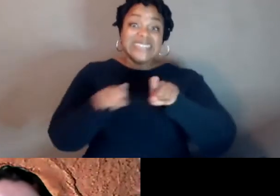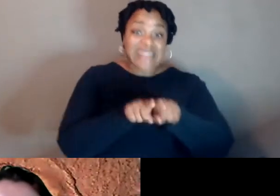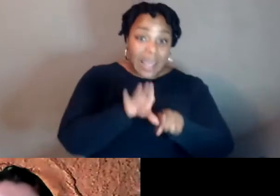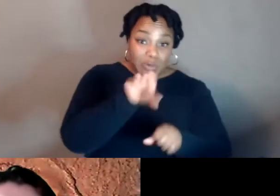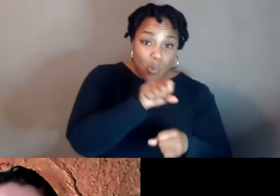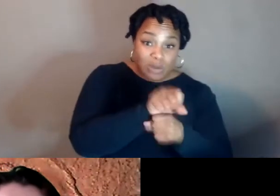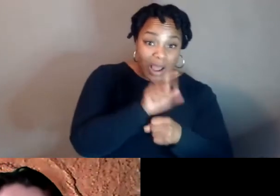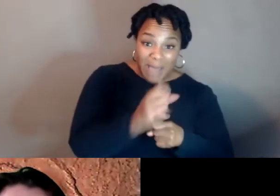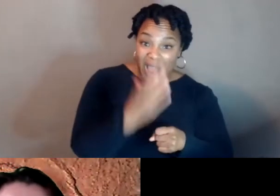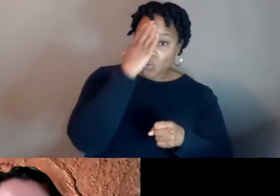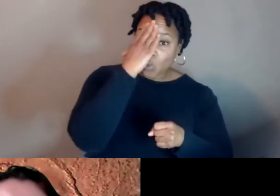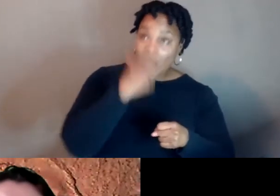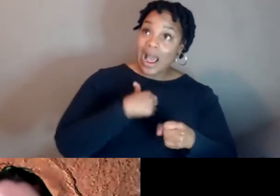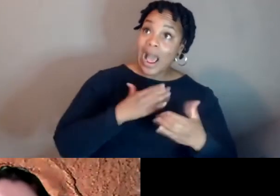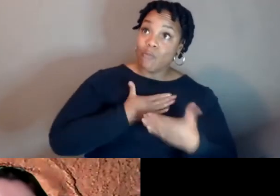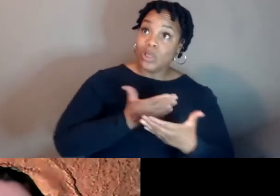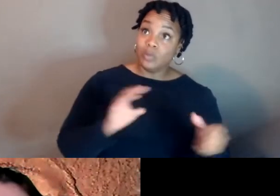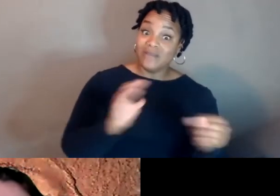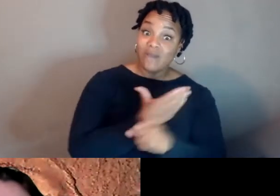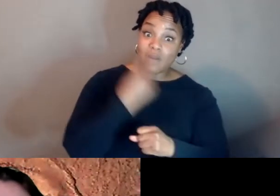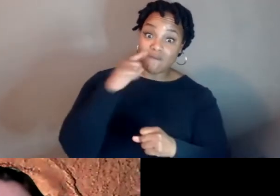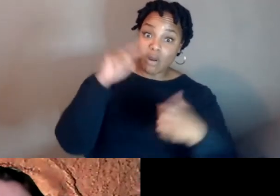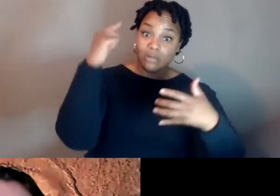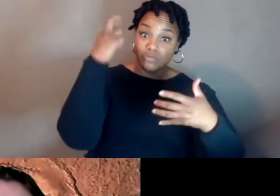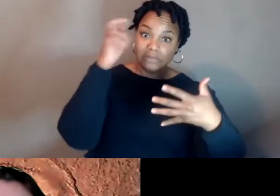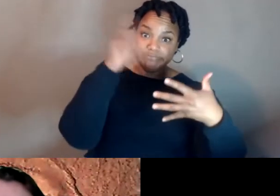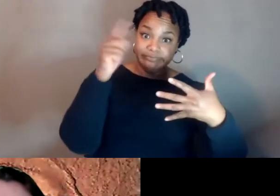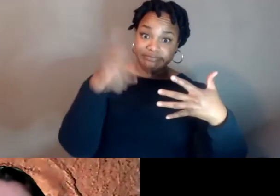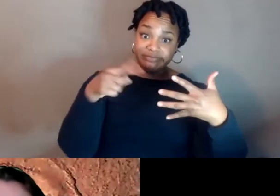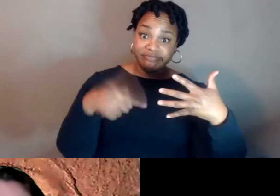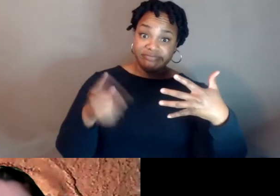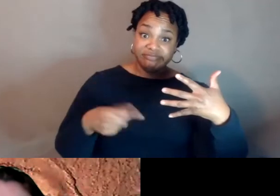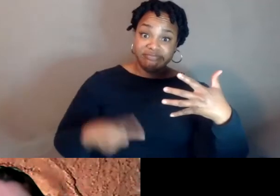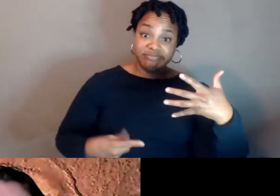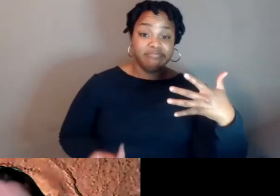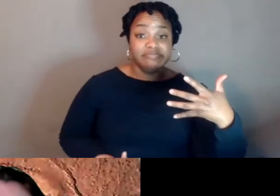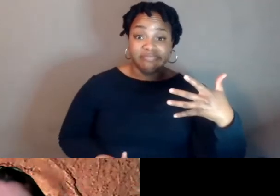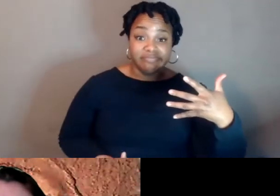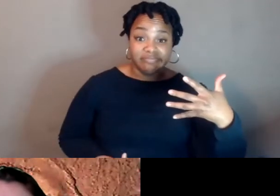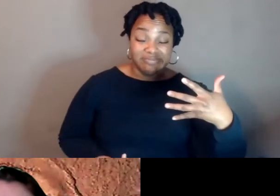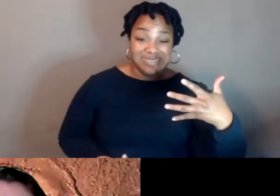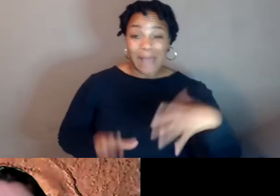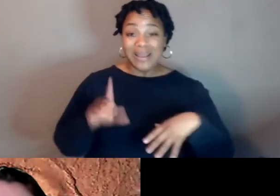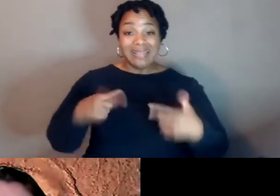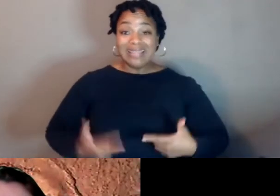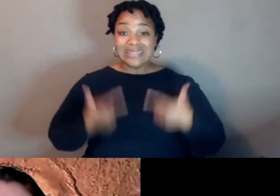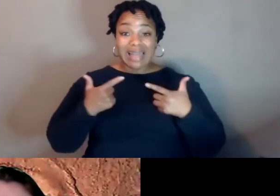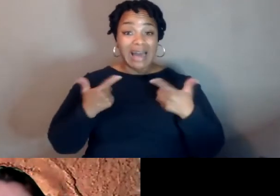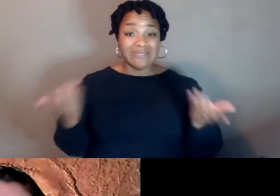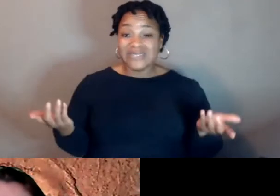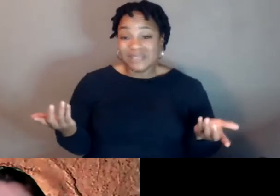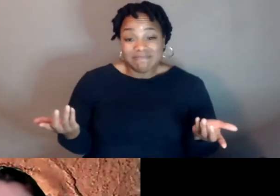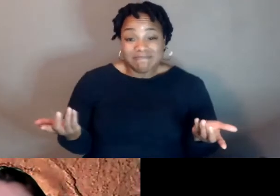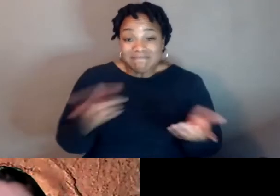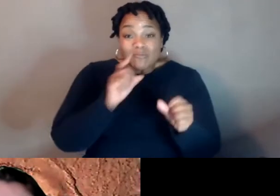few absolutes in life, and you have to have clarity on what you believe. And I'll give